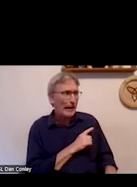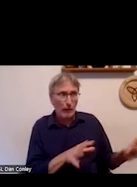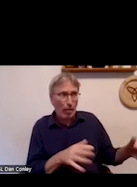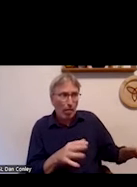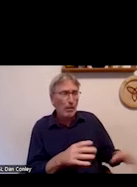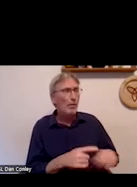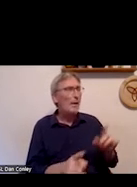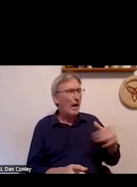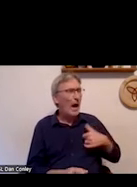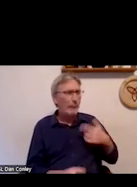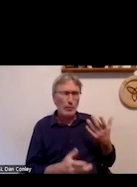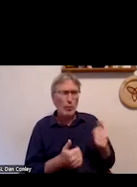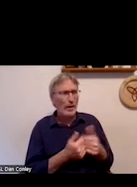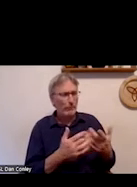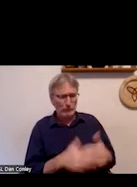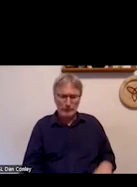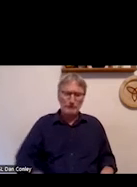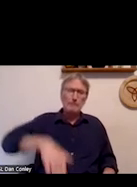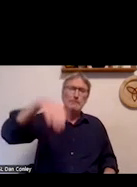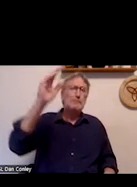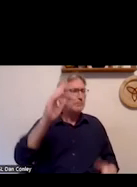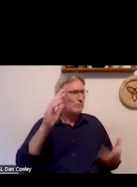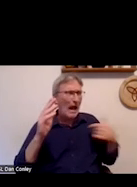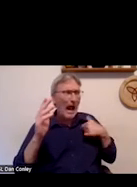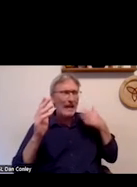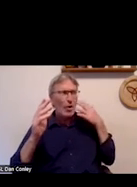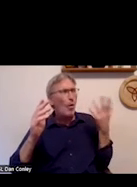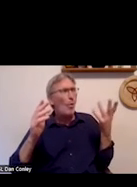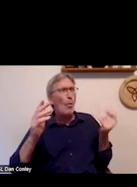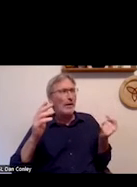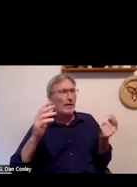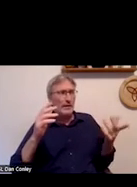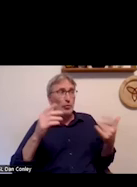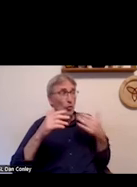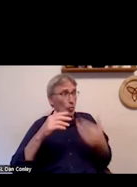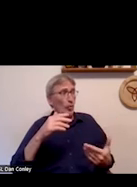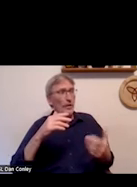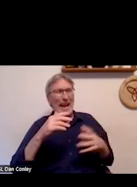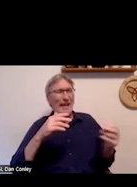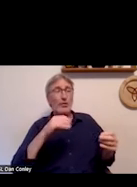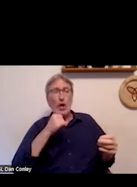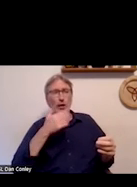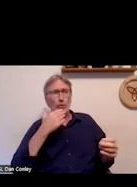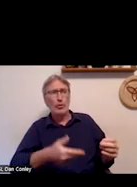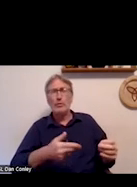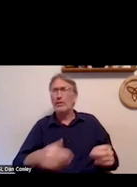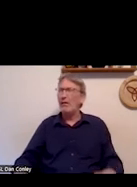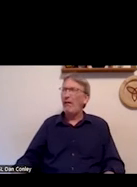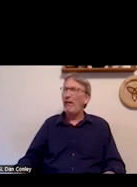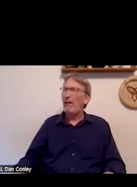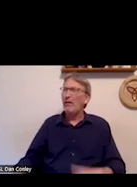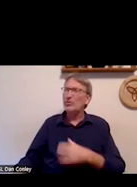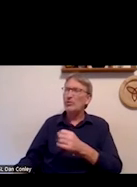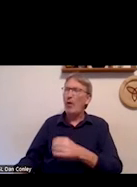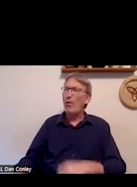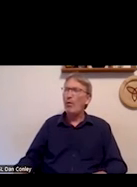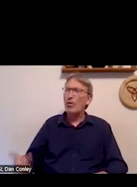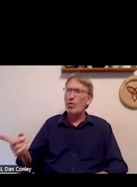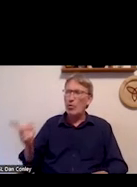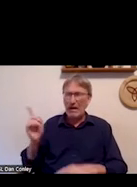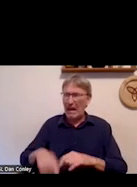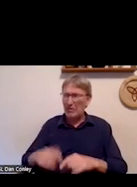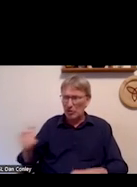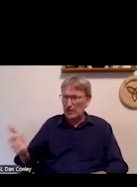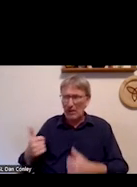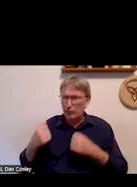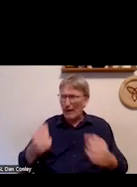But I've been with this child since he was born, and I know when he's doing well, and I know when he's not. So you can't drive him to the